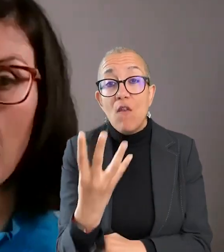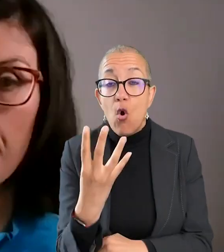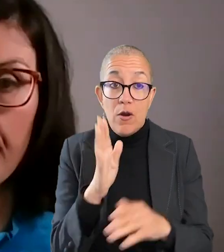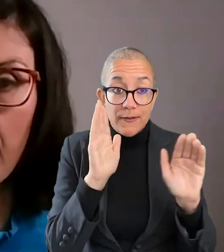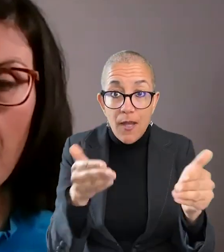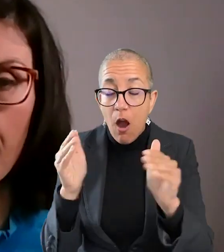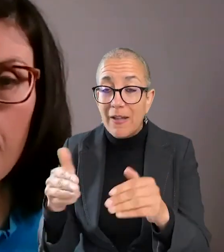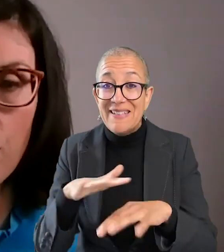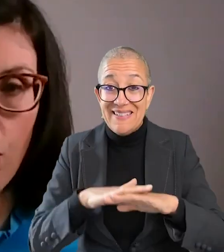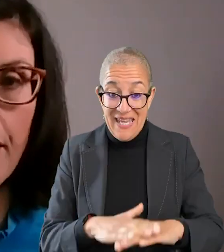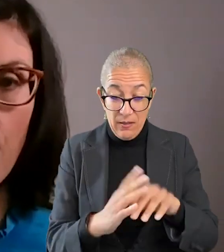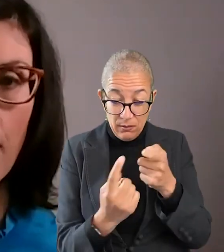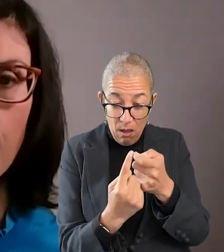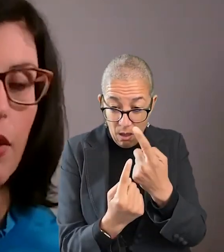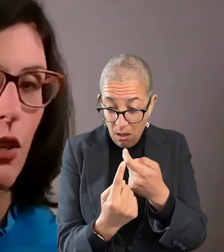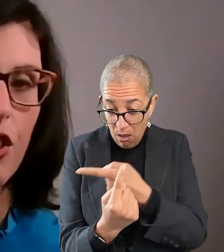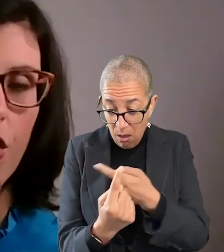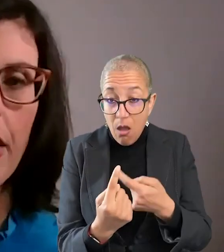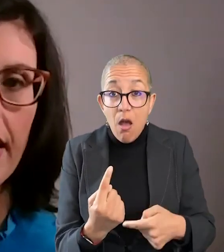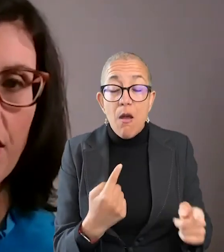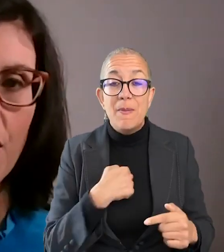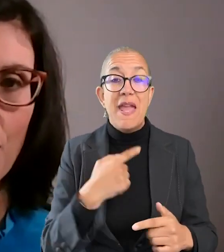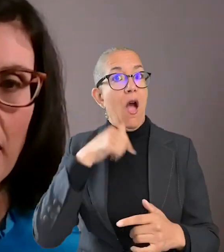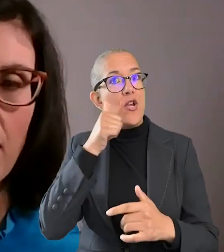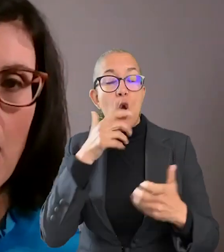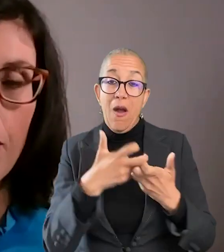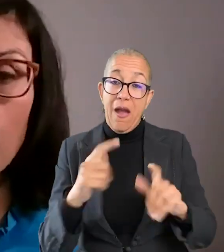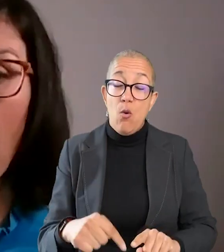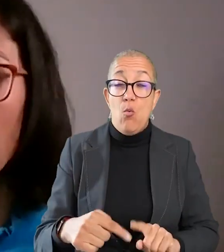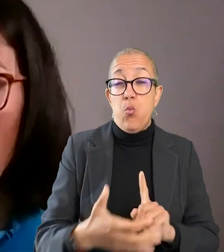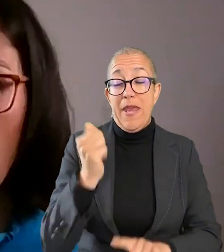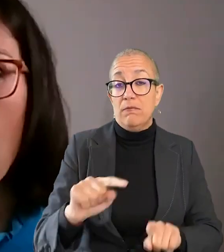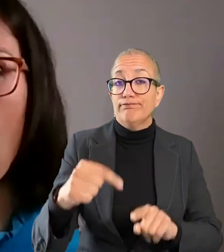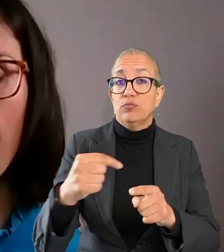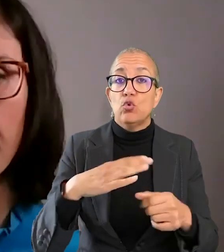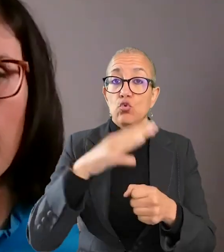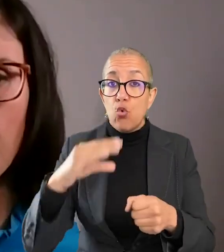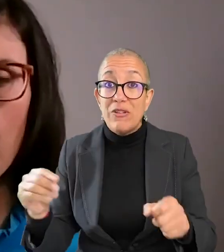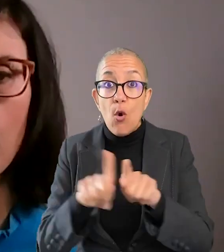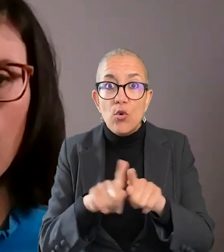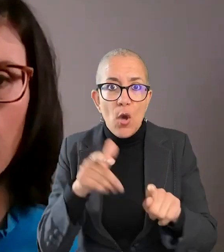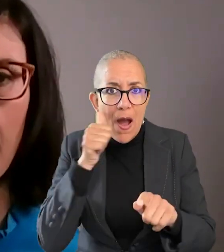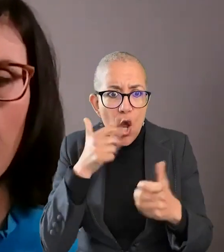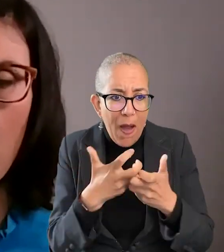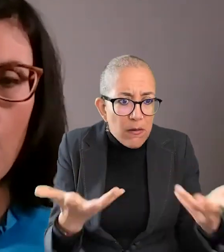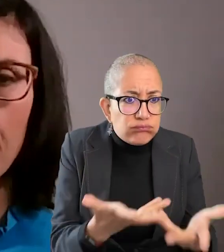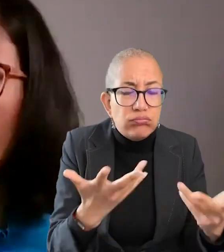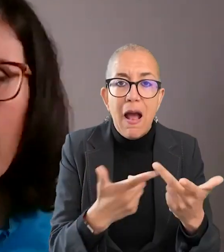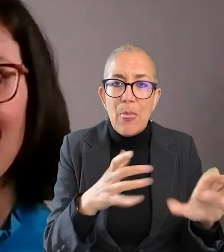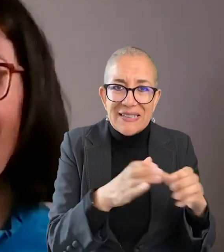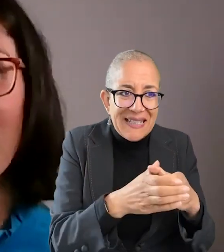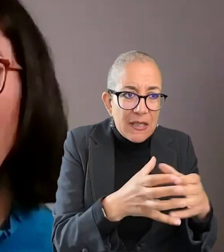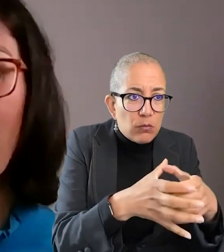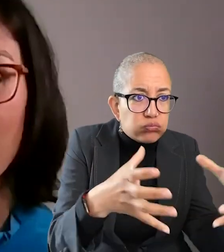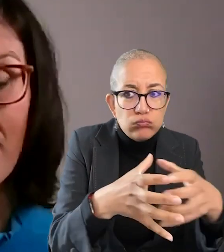just in my immediate area, because what I know how to do is not just to win against the Tories, but also how to grow other teams that do the same. We now